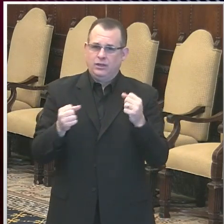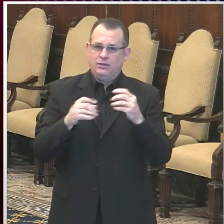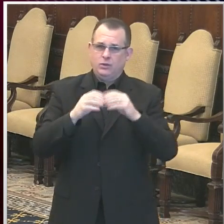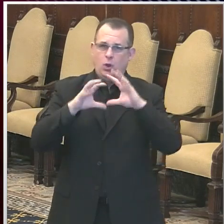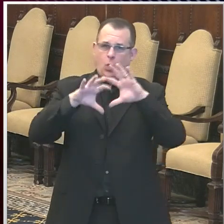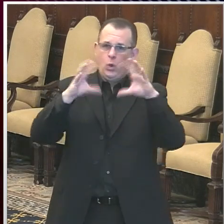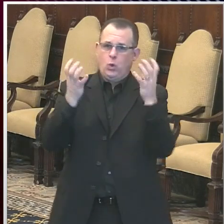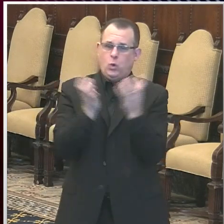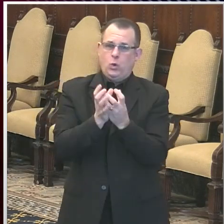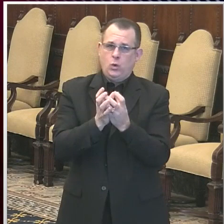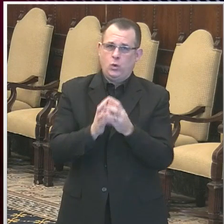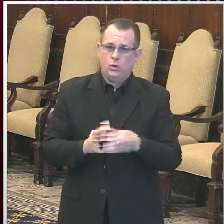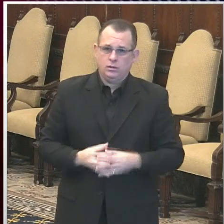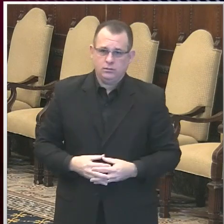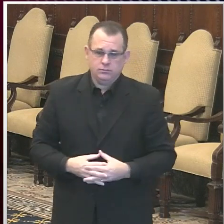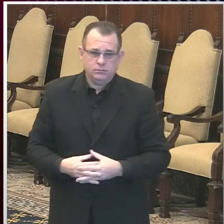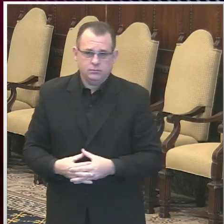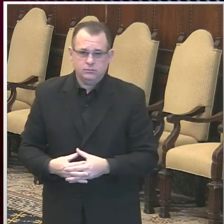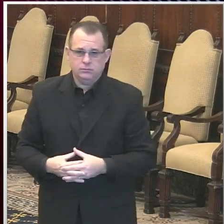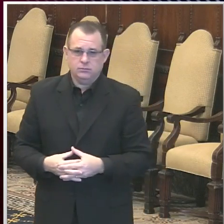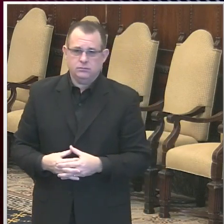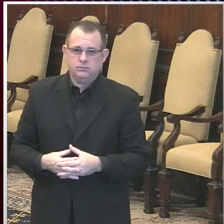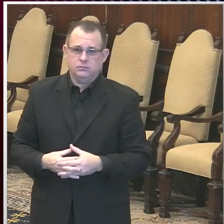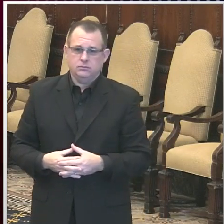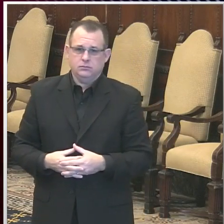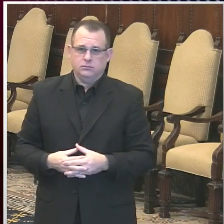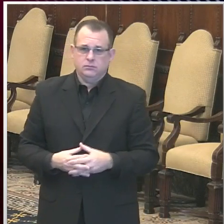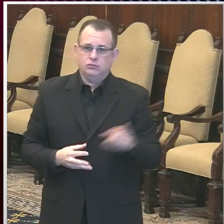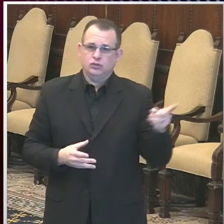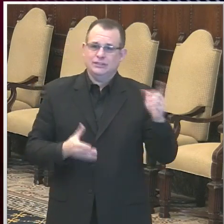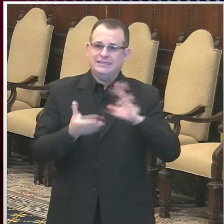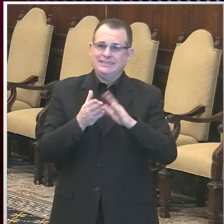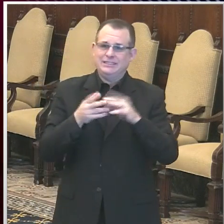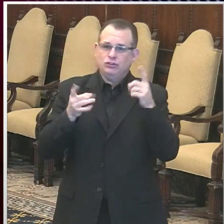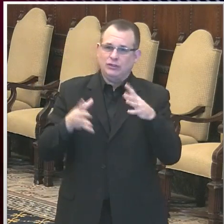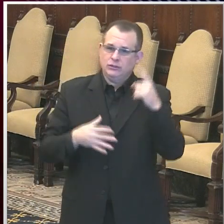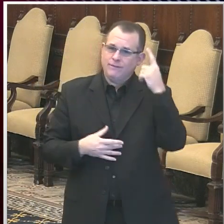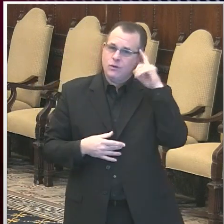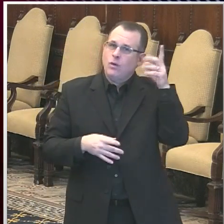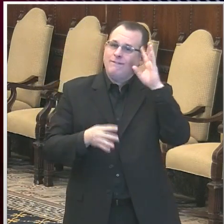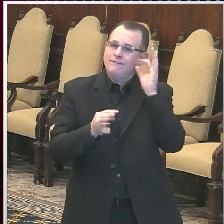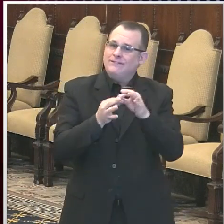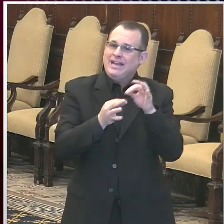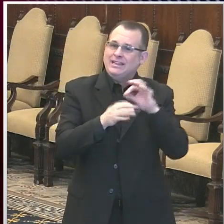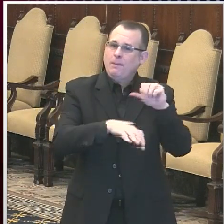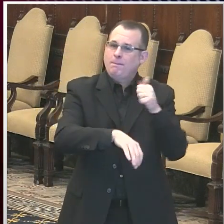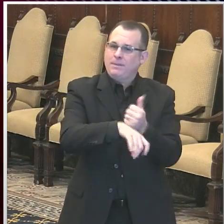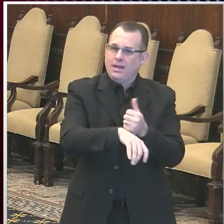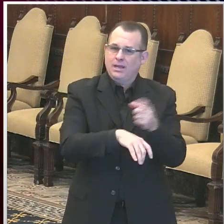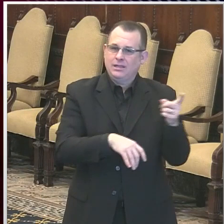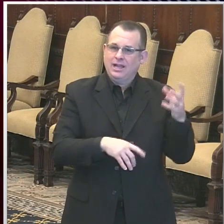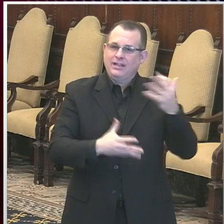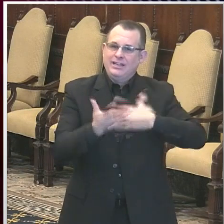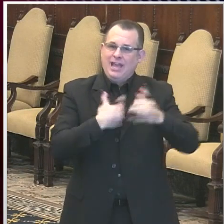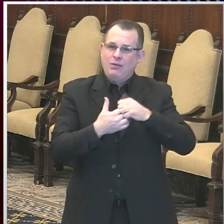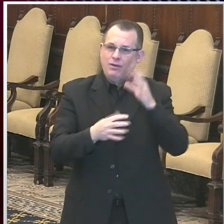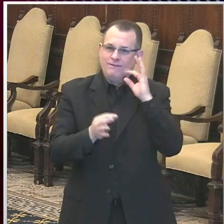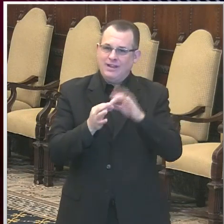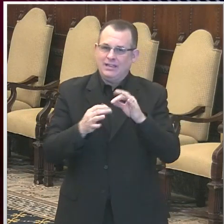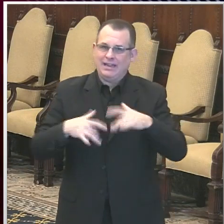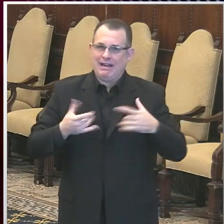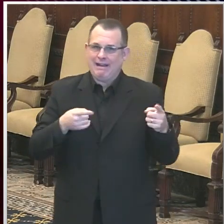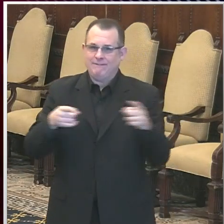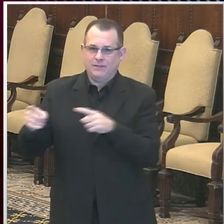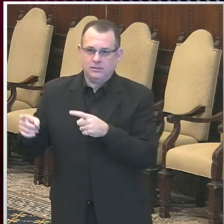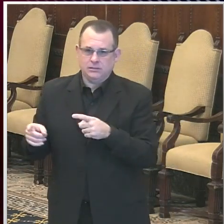you, Reverend. Reverend Naomi Washington Leapart is the city's director for faith-based and interfaith affairs. And now